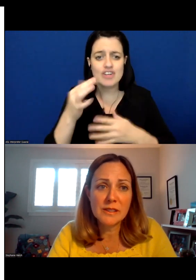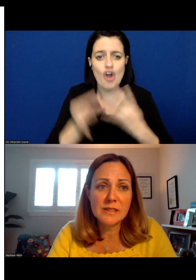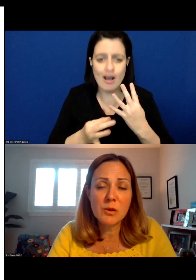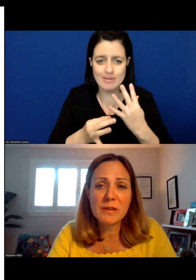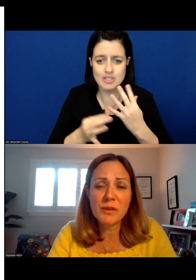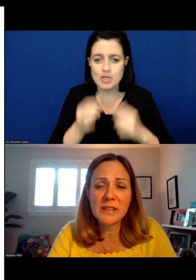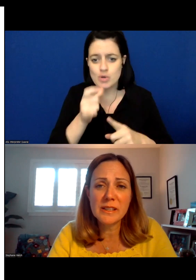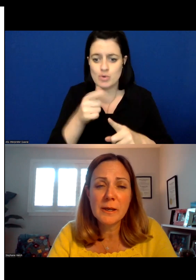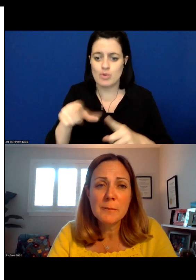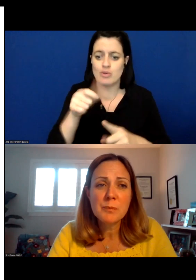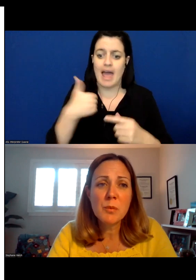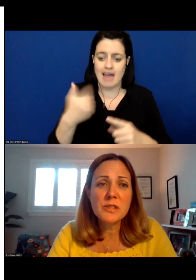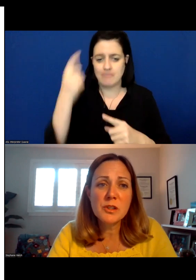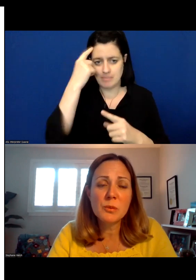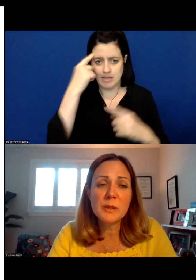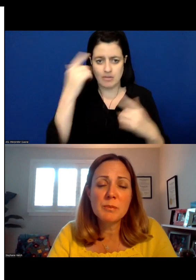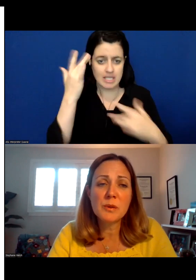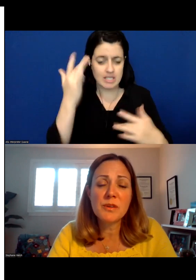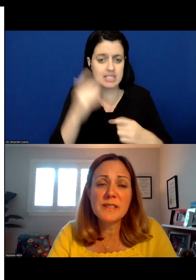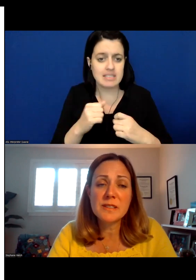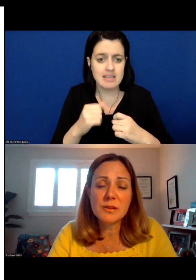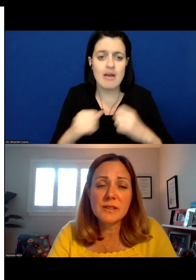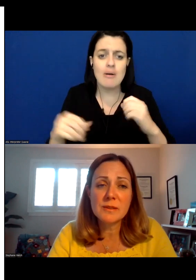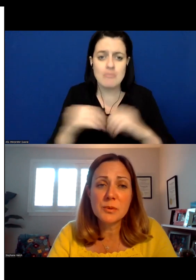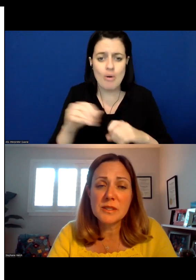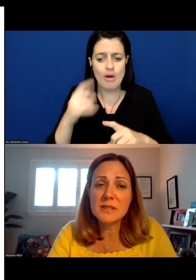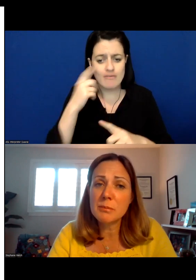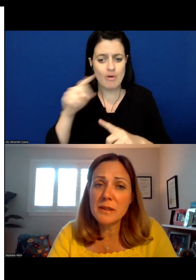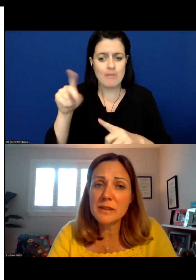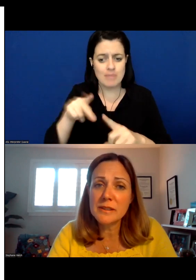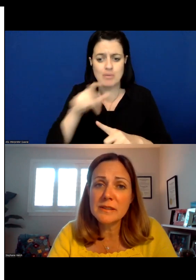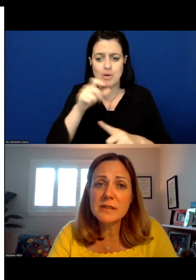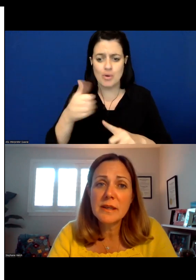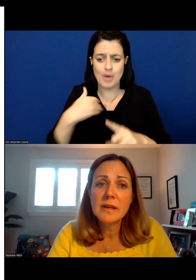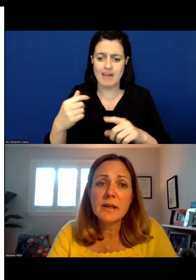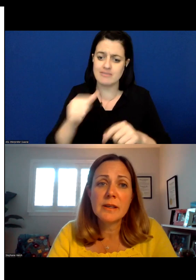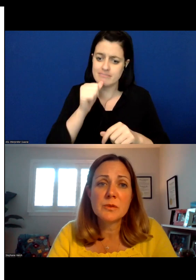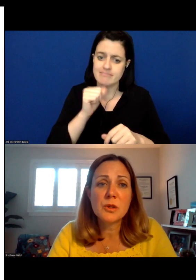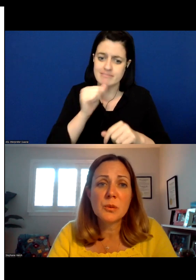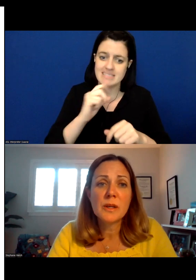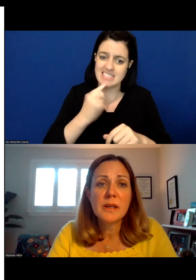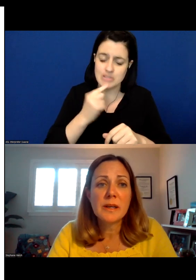mental illness. And quite frankly, more so people with very serious and persistent mental illness.